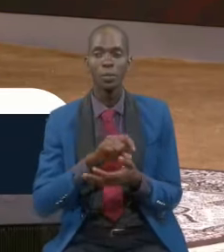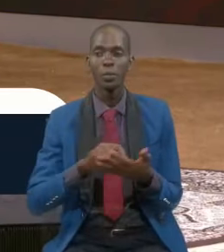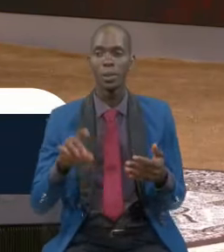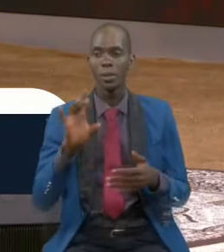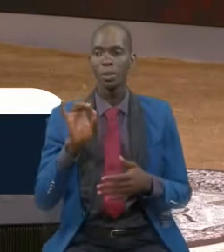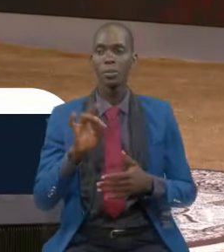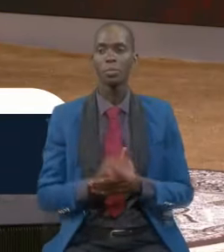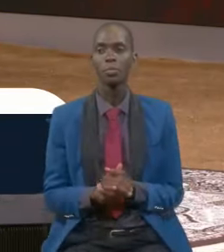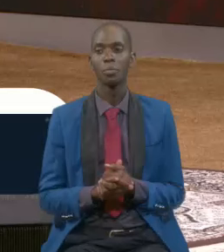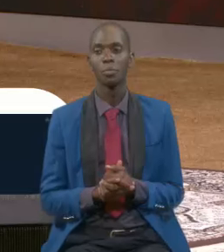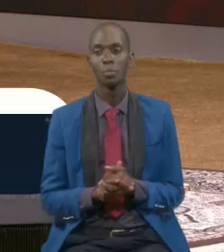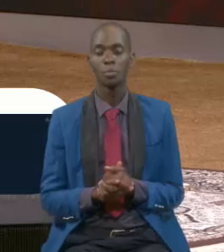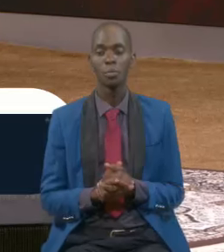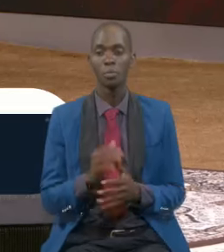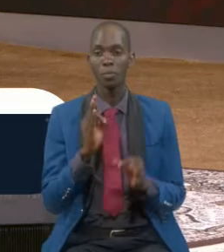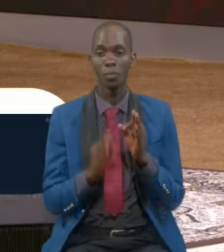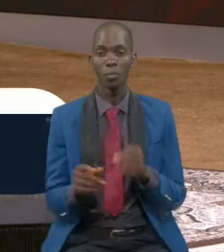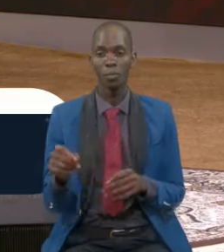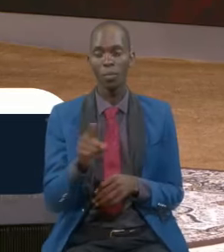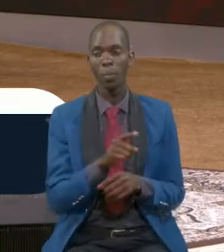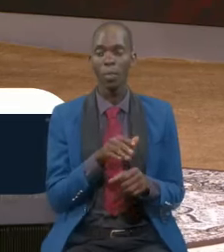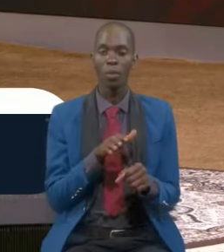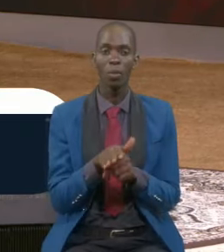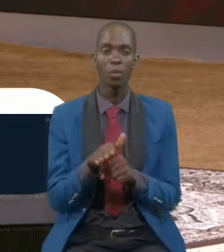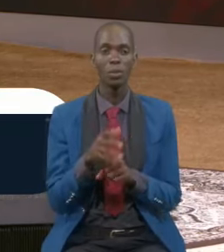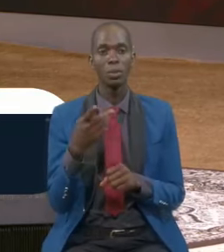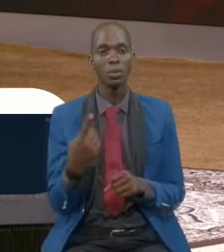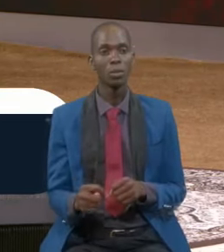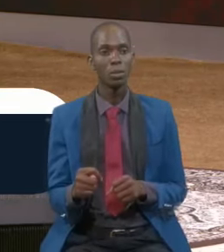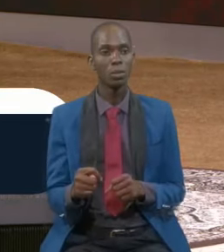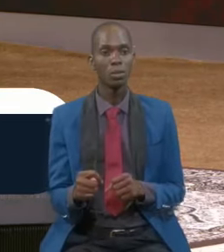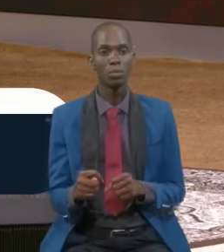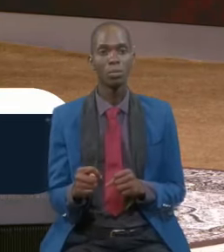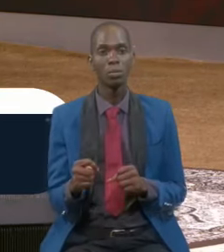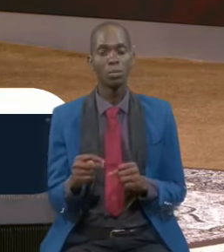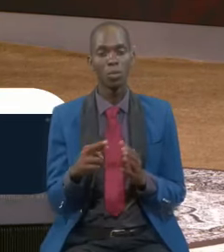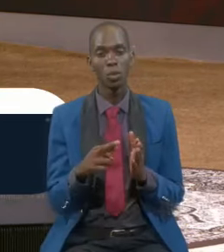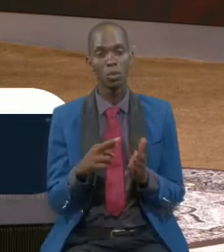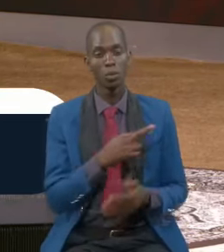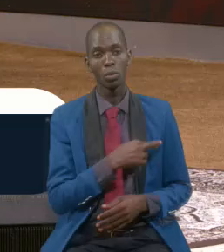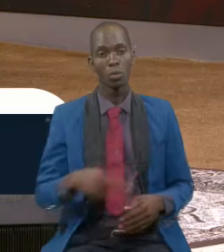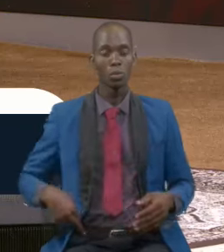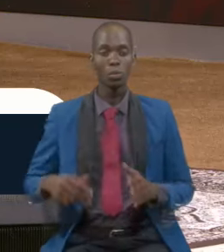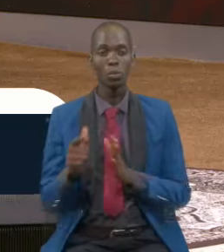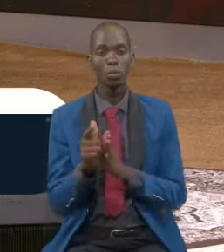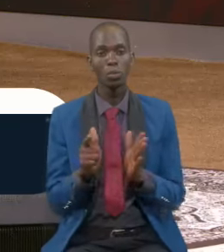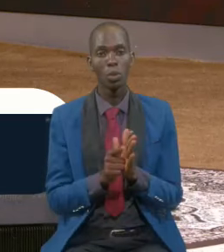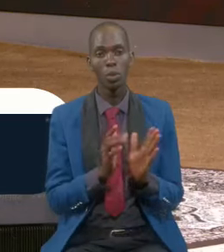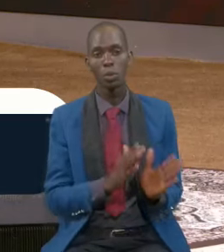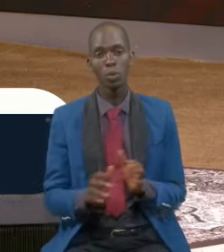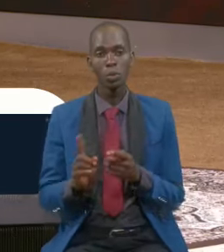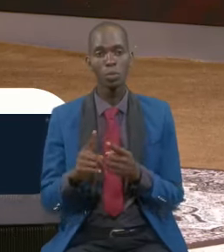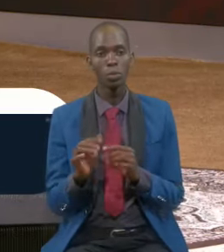8, if ye fulfill the royal law according to the scripture, thou